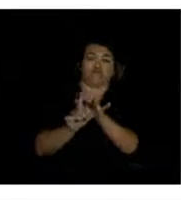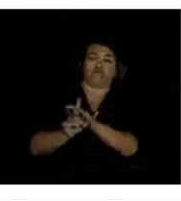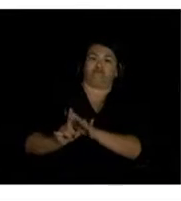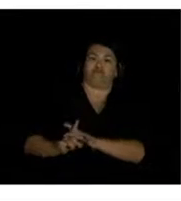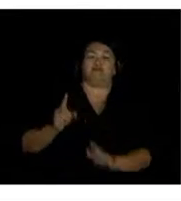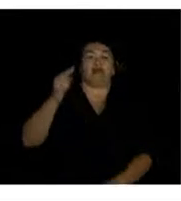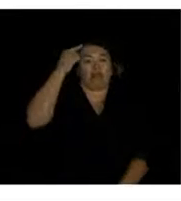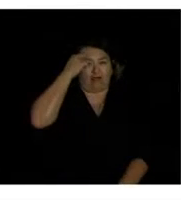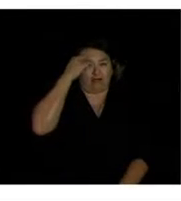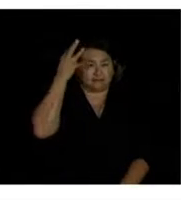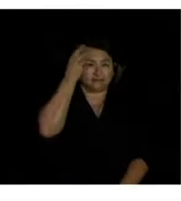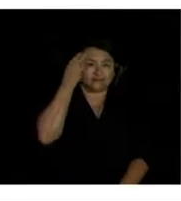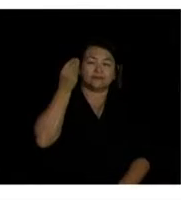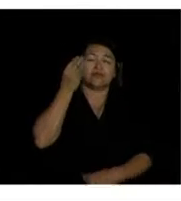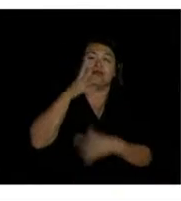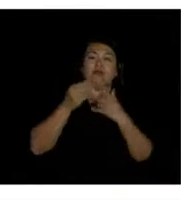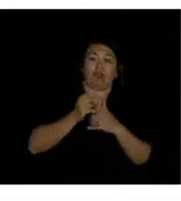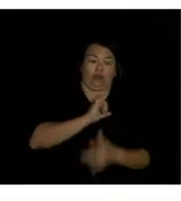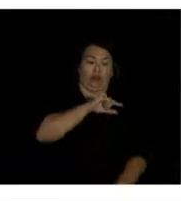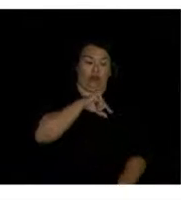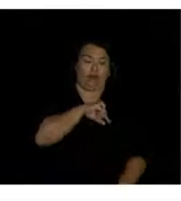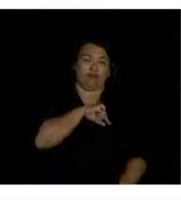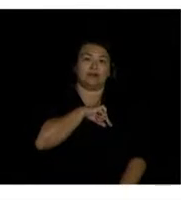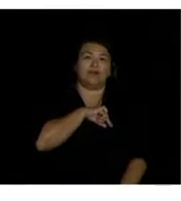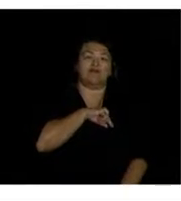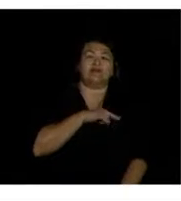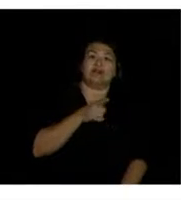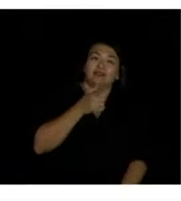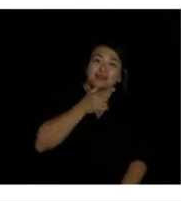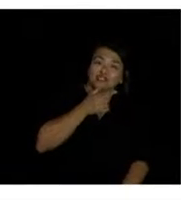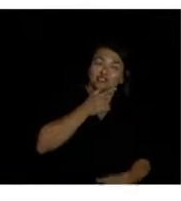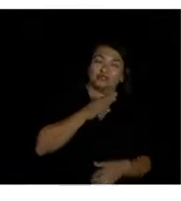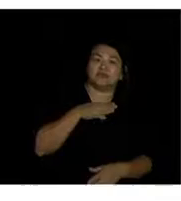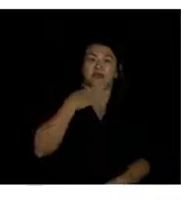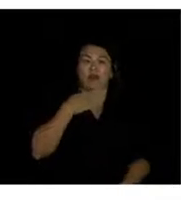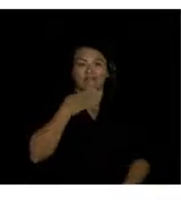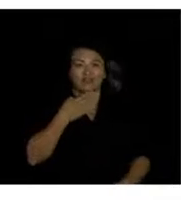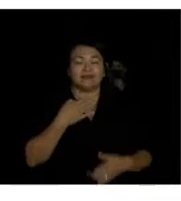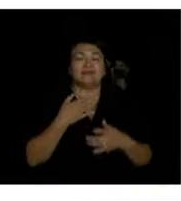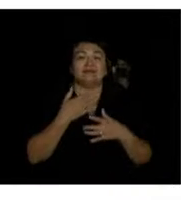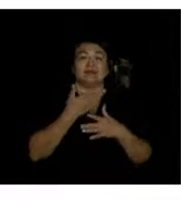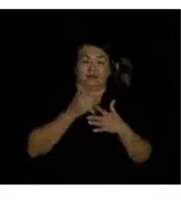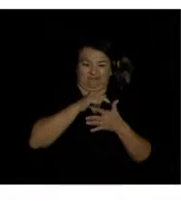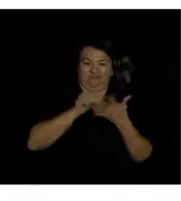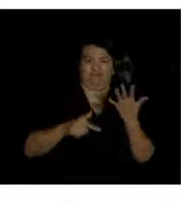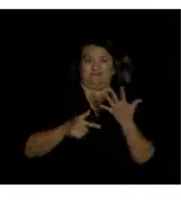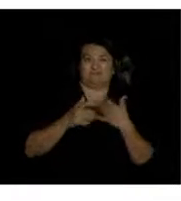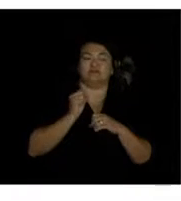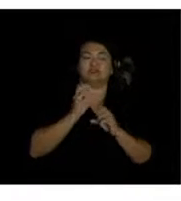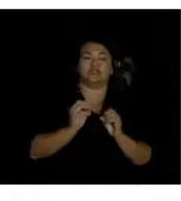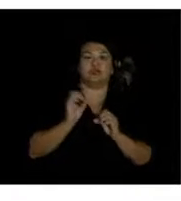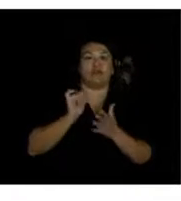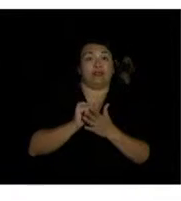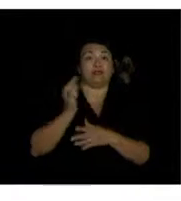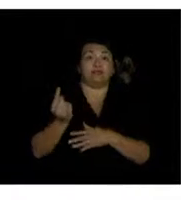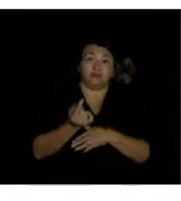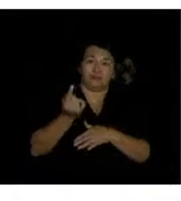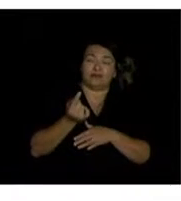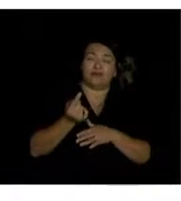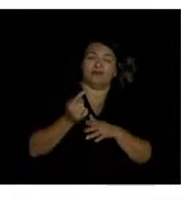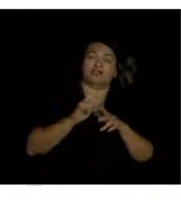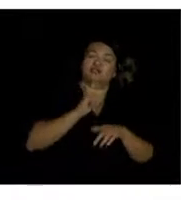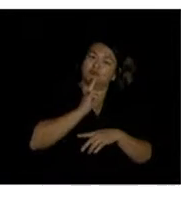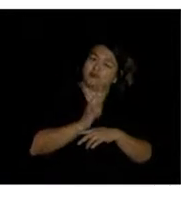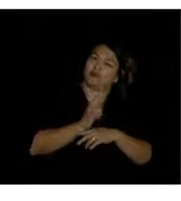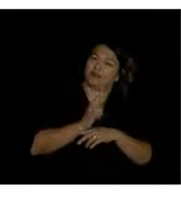thoughts about the quality of, lunches and breakfasts and things like that. So that's something that, is weighing